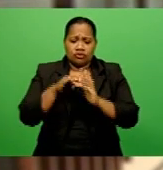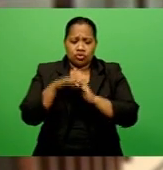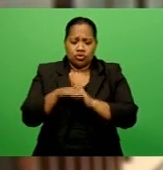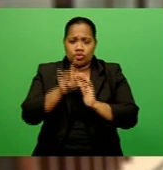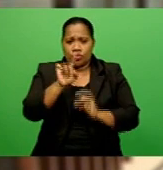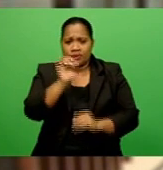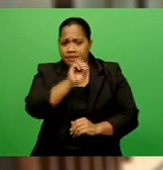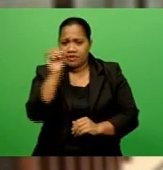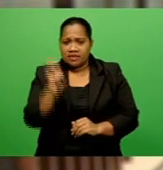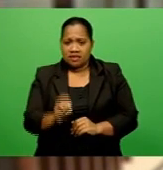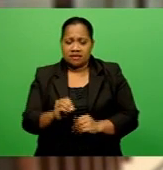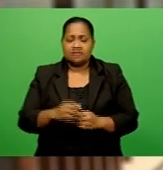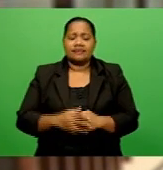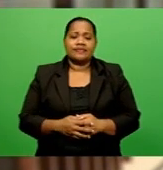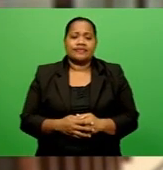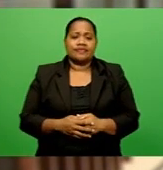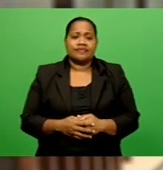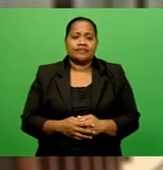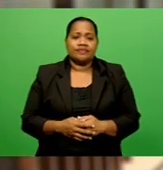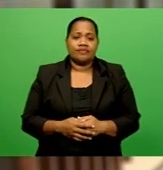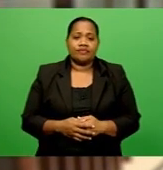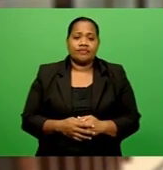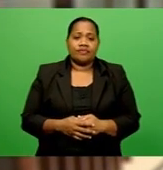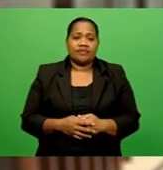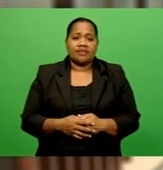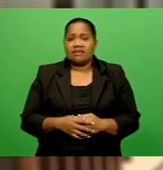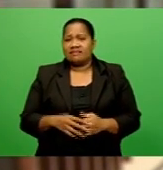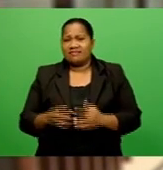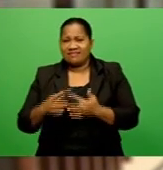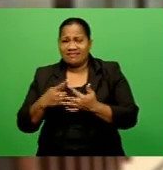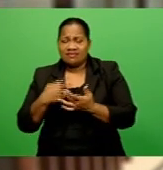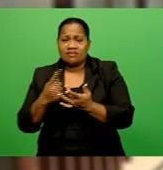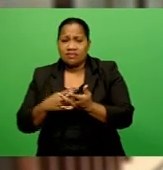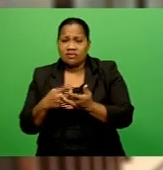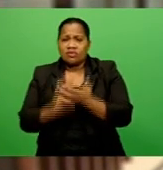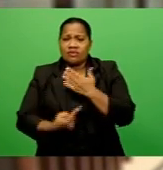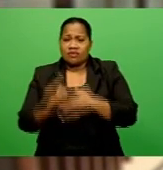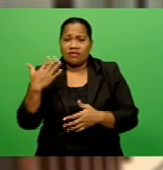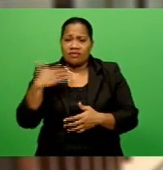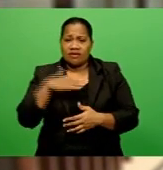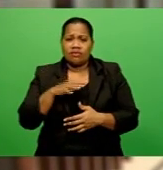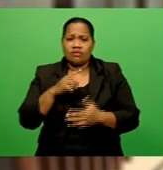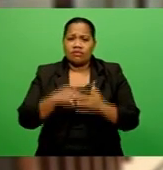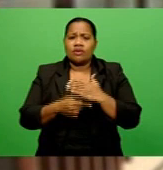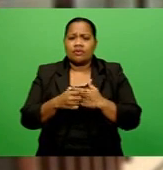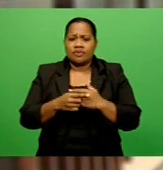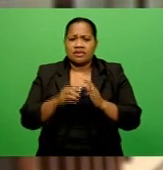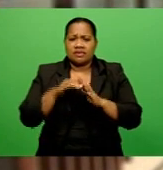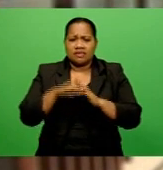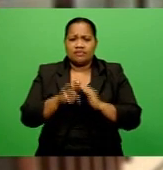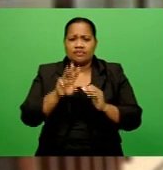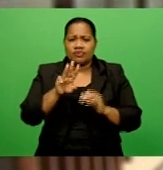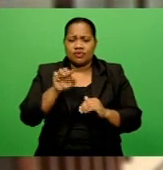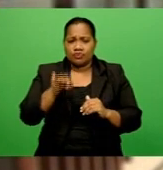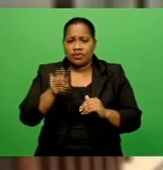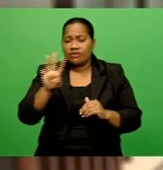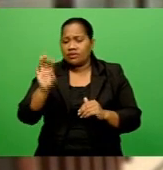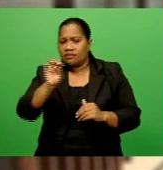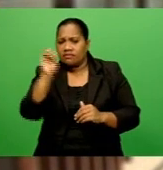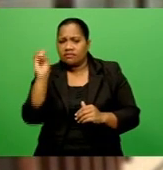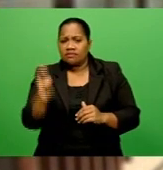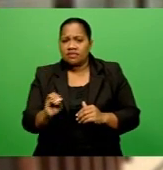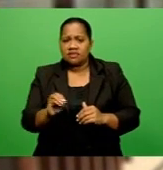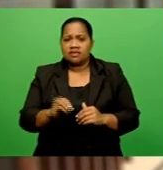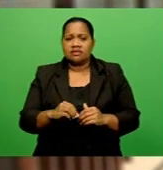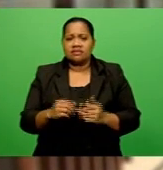away from a 30-year high, while the E-mini futures for the S&P 500 dipped 0.3% and the Wall Street remained closed for a